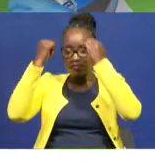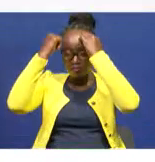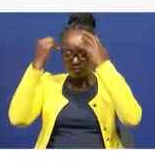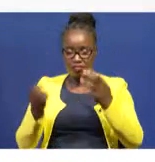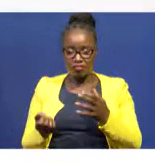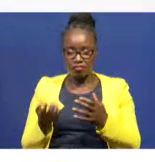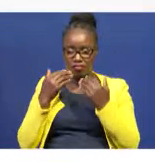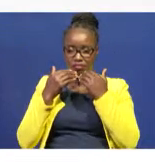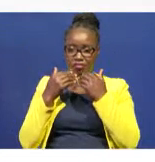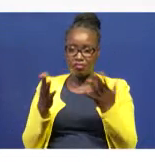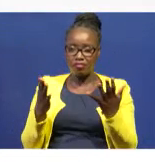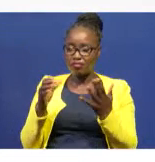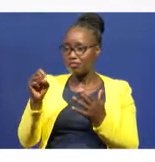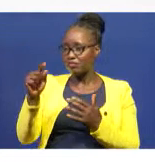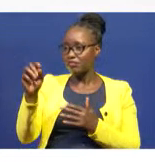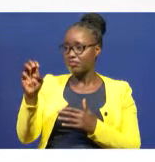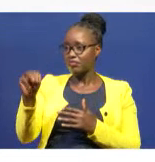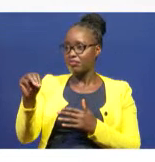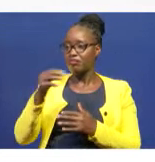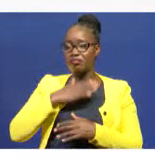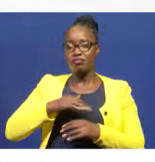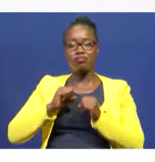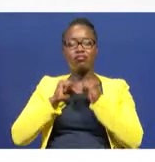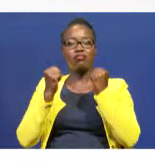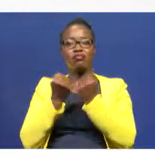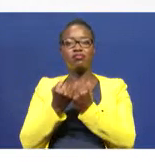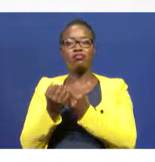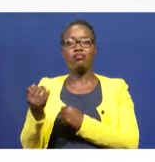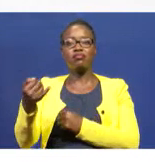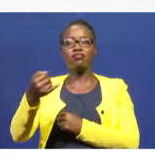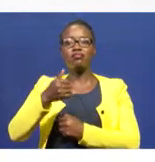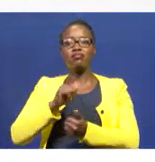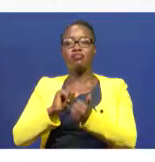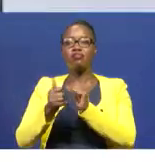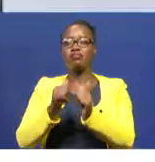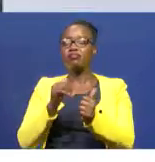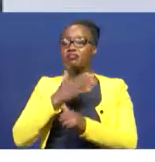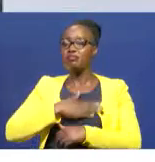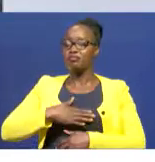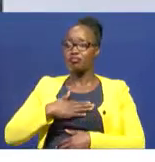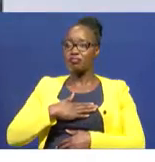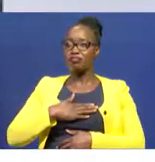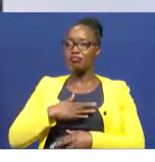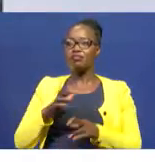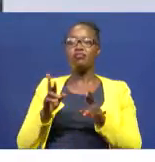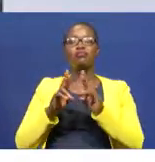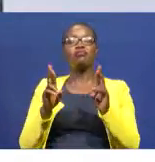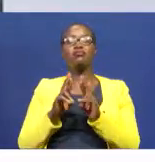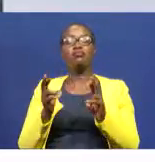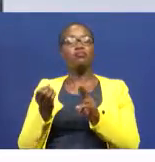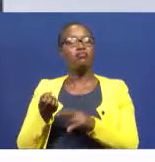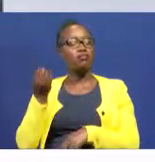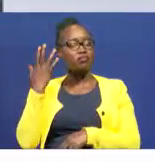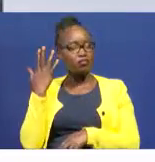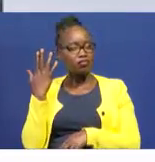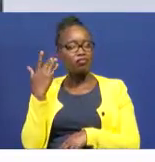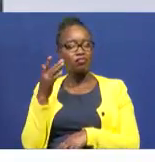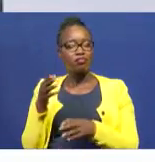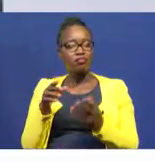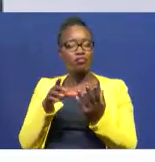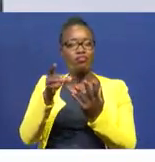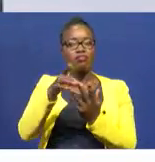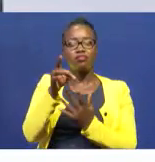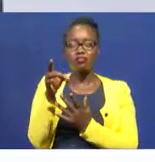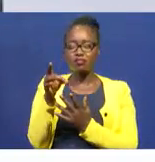three pathways, STEM, social sciences, and arts and sports sciences. The readiness and understanding of the